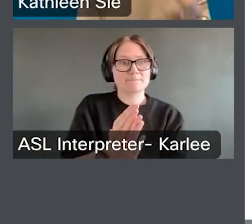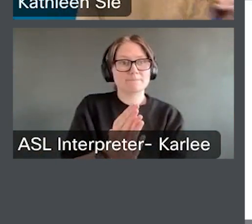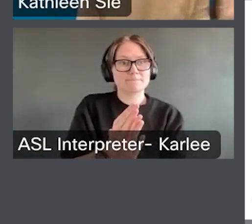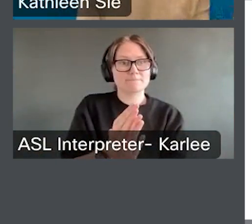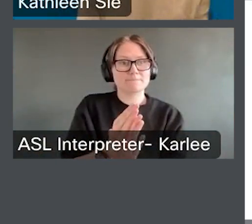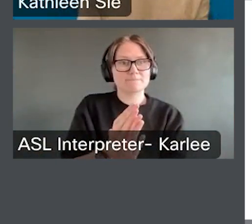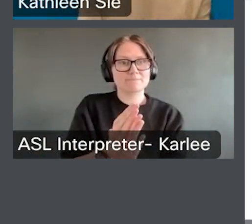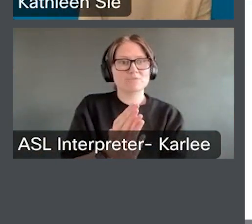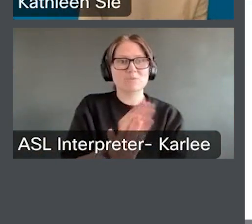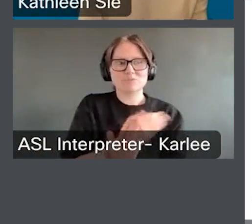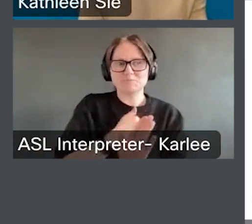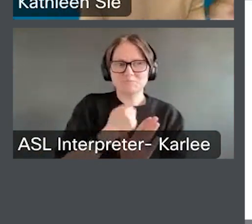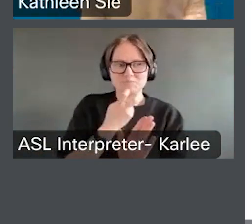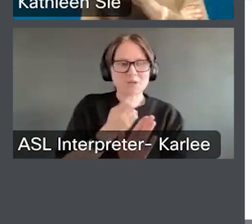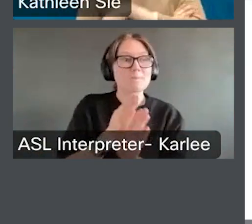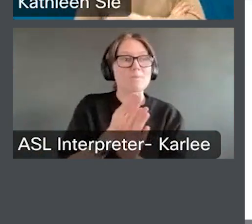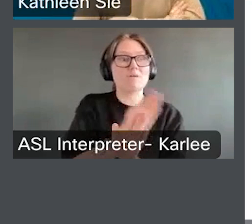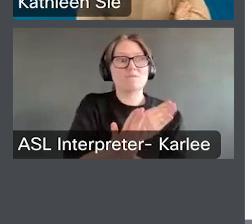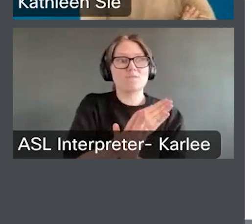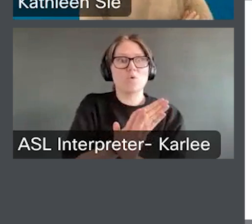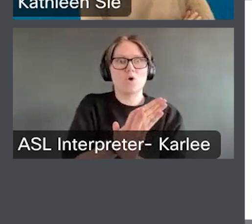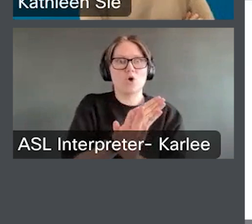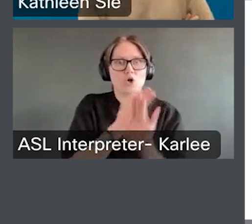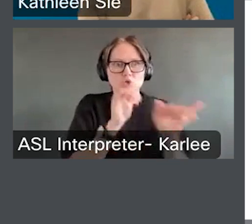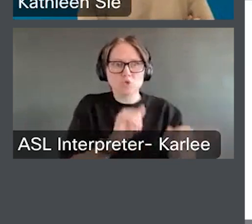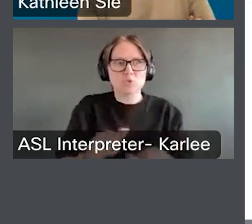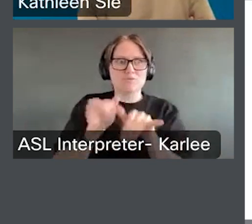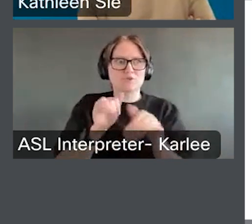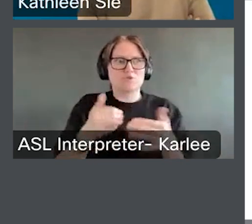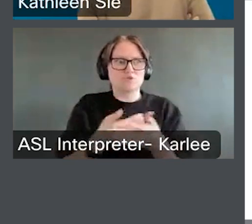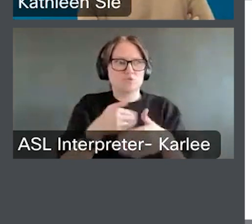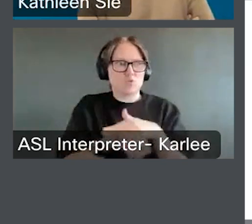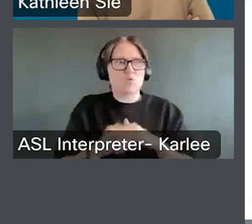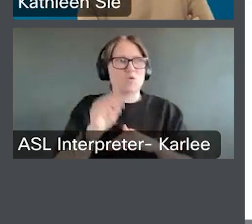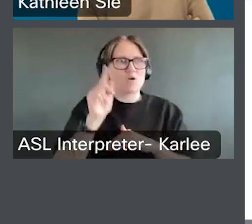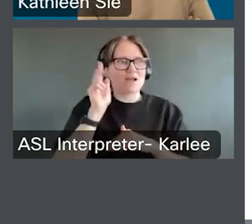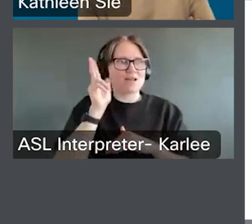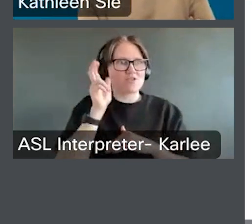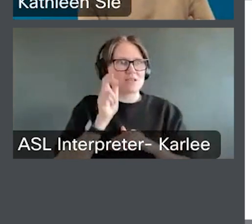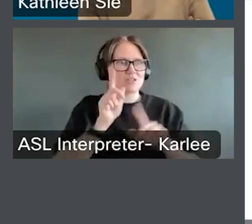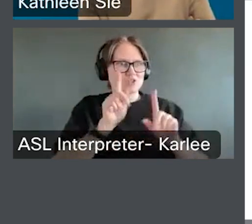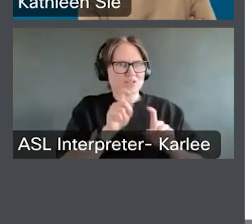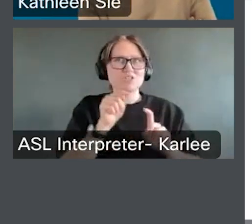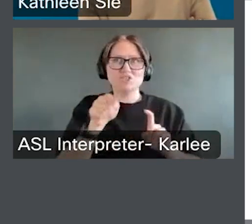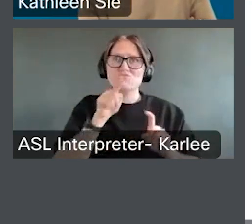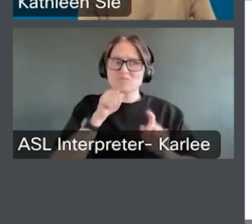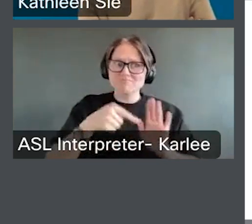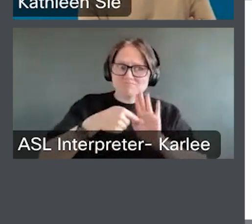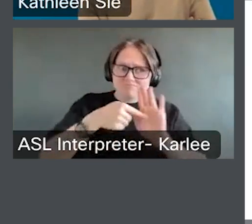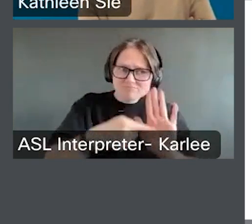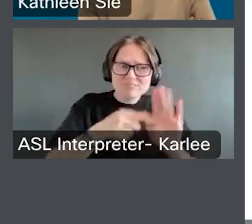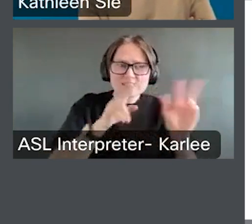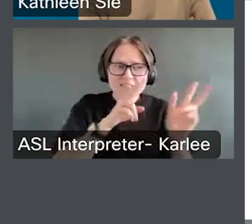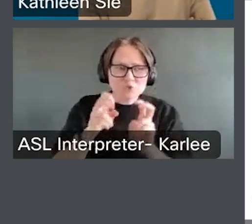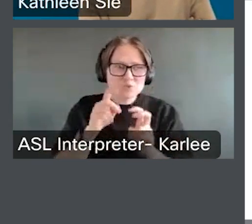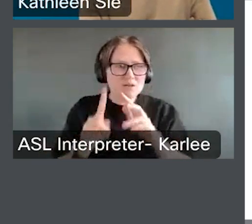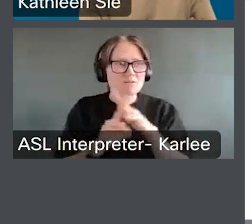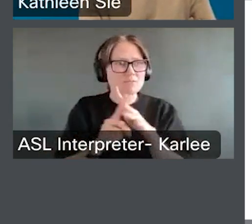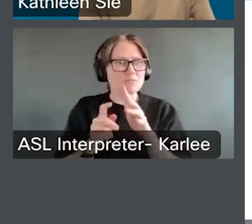before universal newborn hearing screening, the issues that these kids faced. And so she is